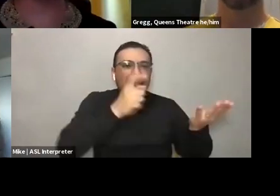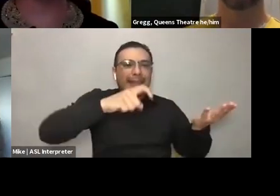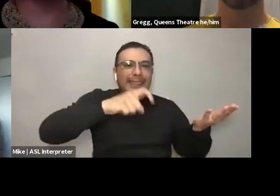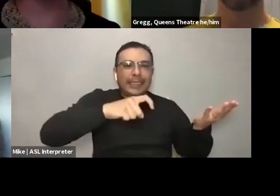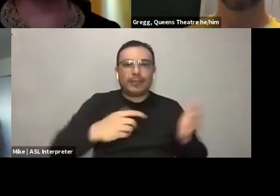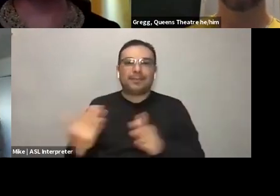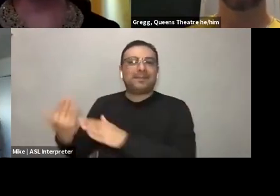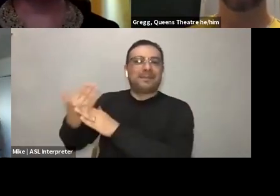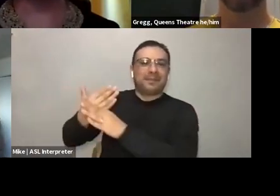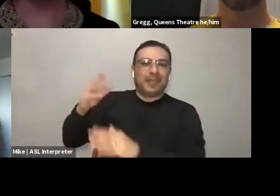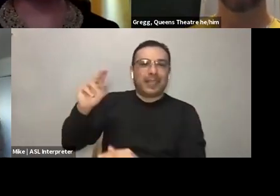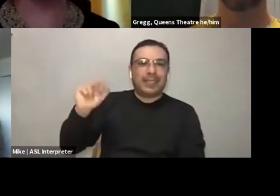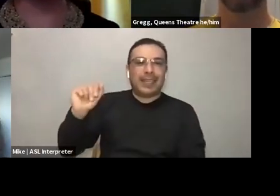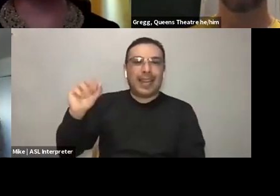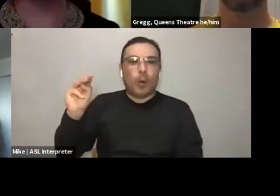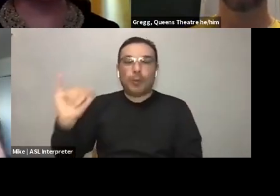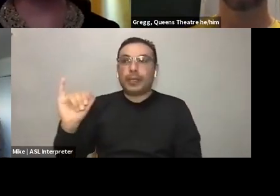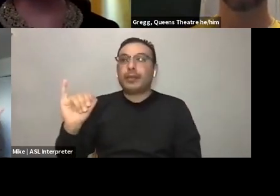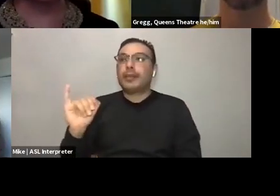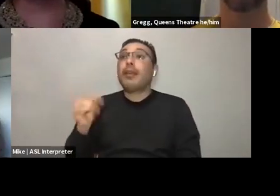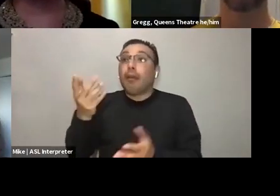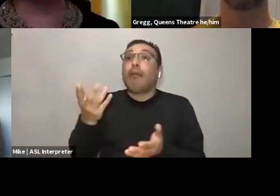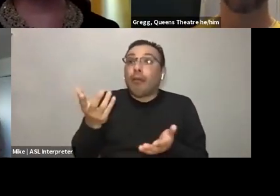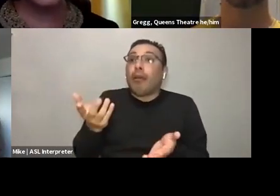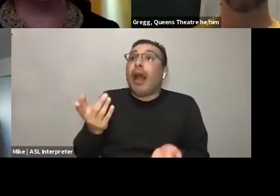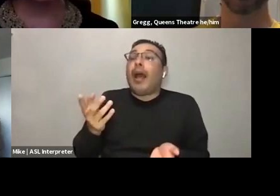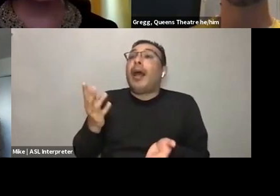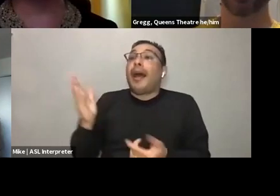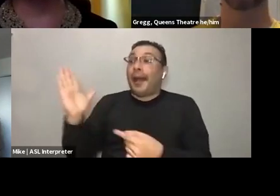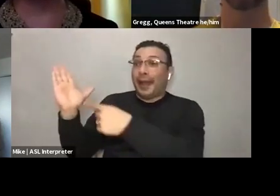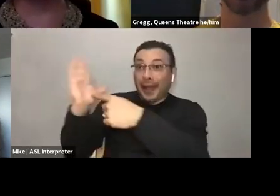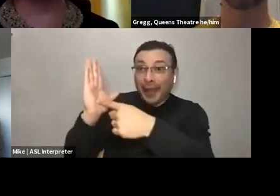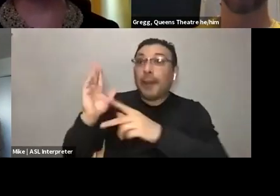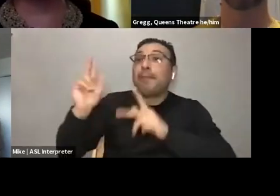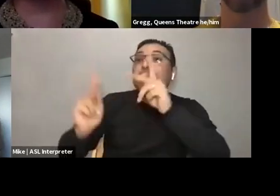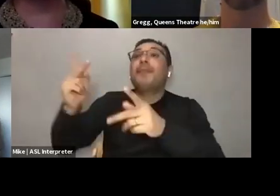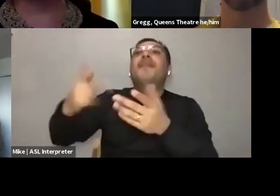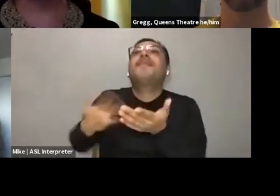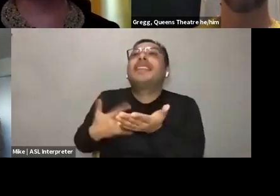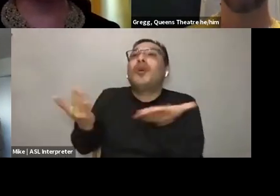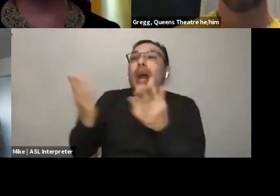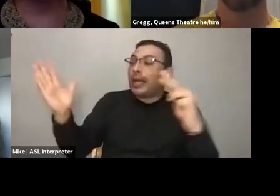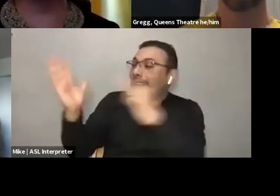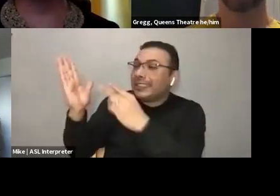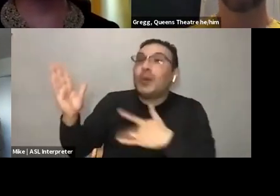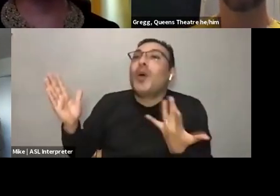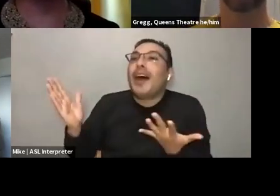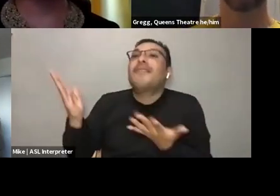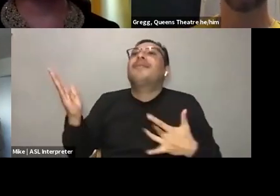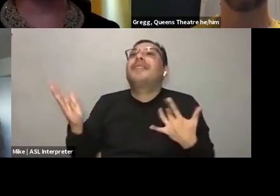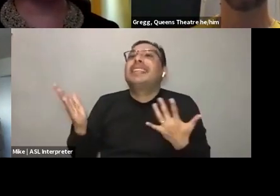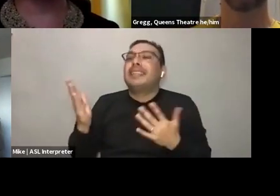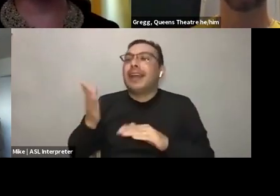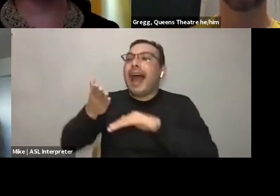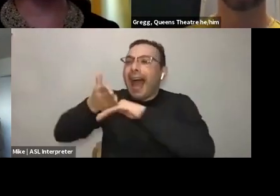finding out what, what, how it works, how it's been responding to what you're doing. Yeah. Or like, how you waiting afterwards?